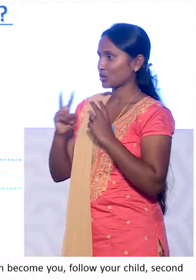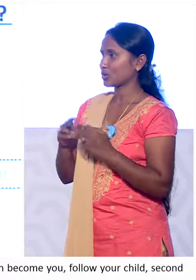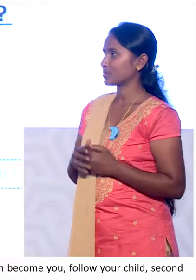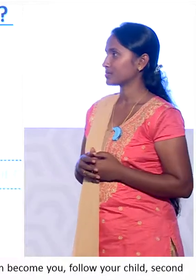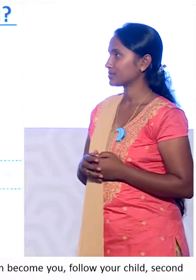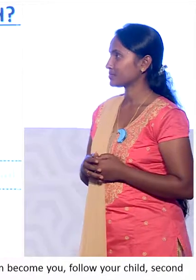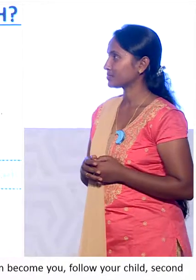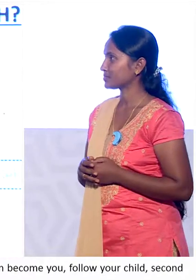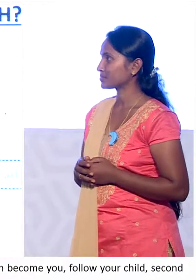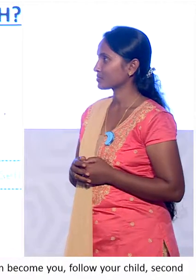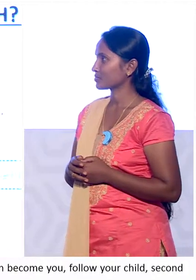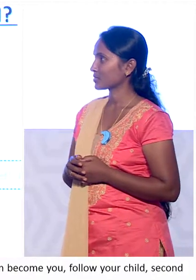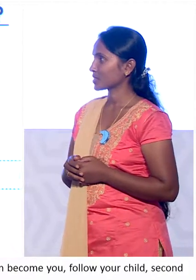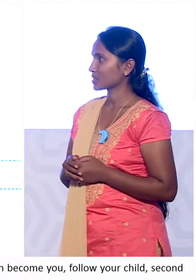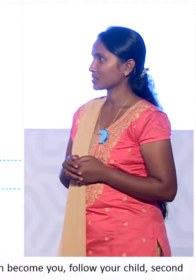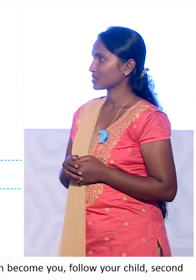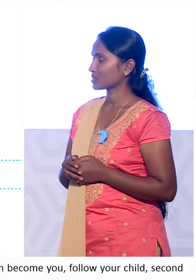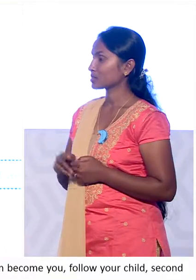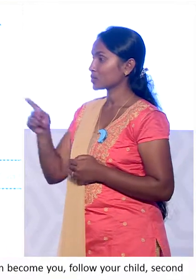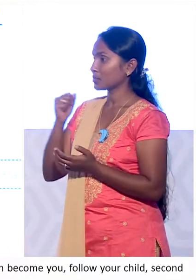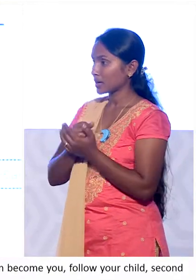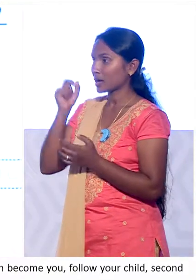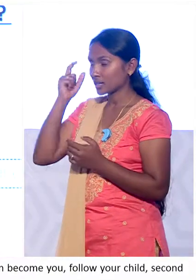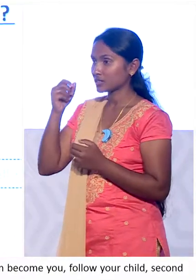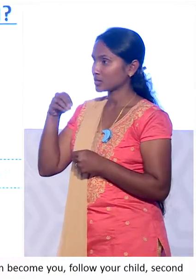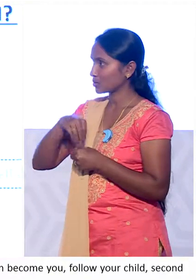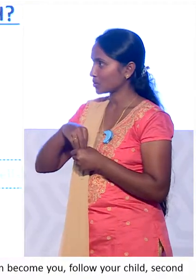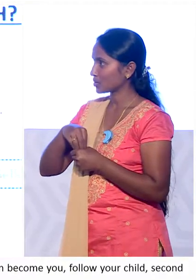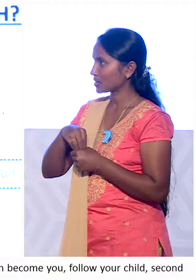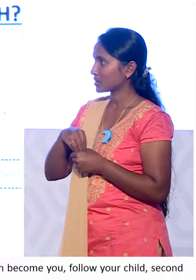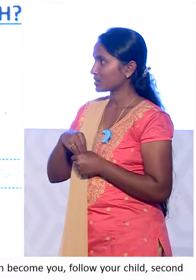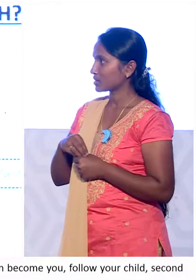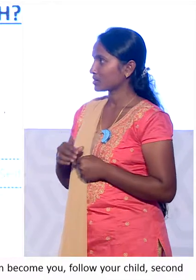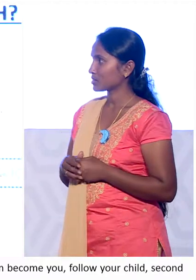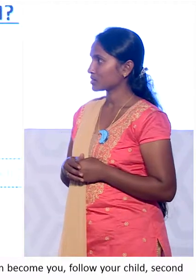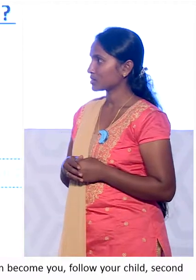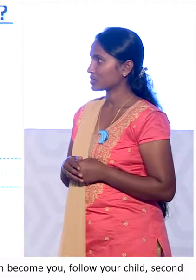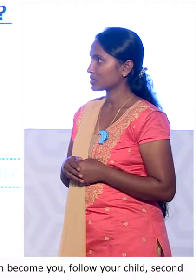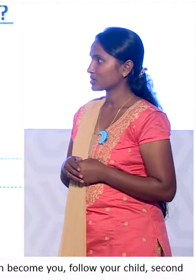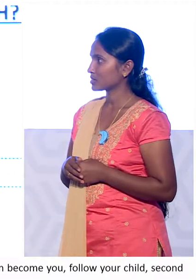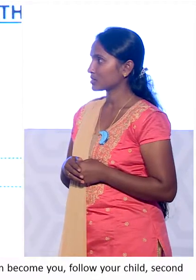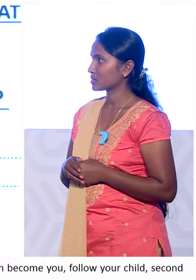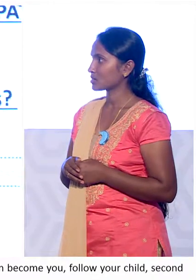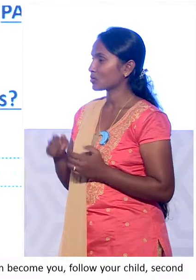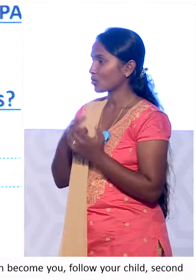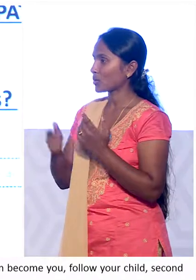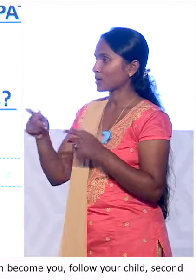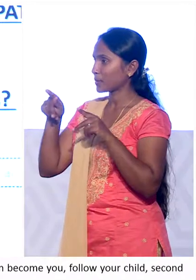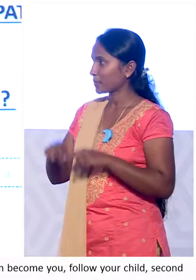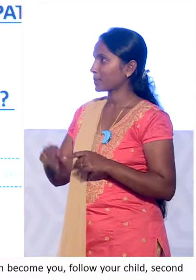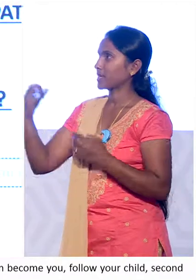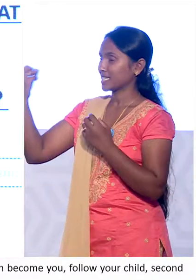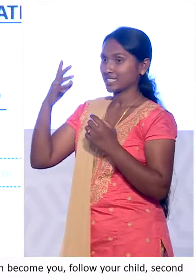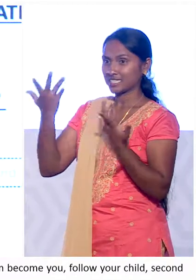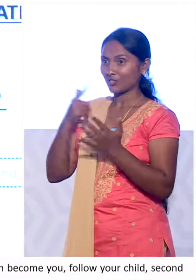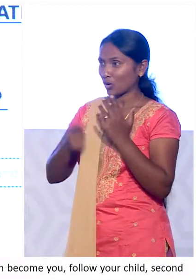these things are. And she said, you'll notice very quickly that the things that upset him are generally man-made, like this echo, like